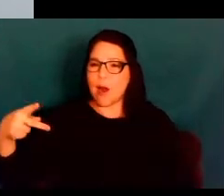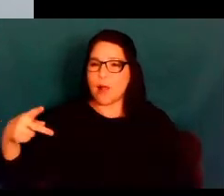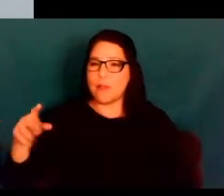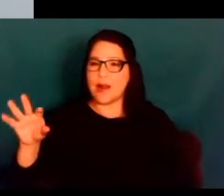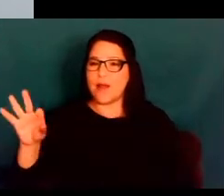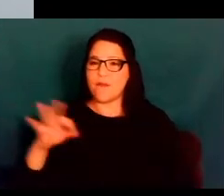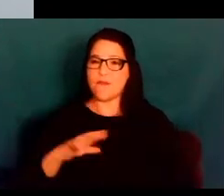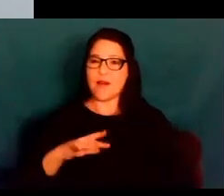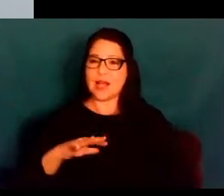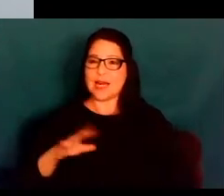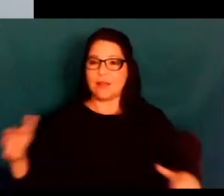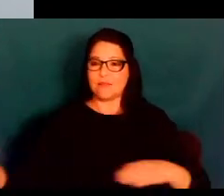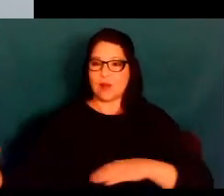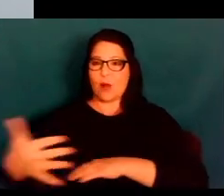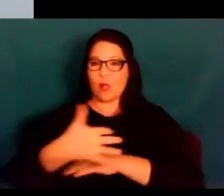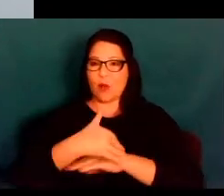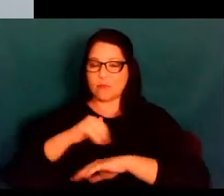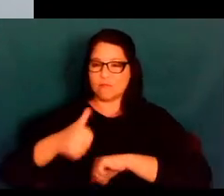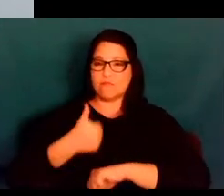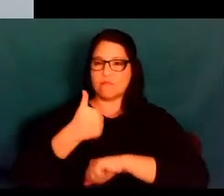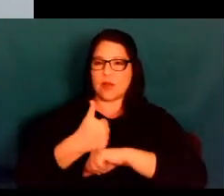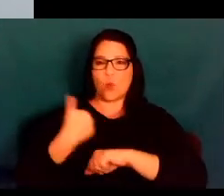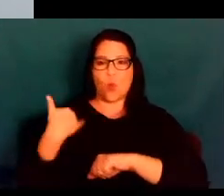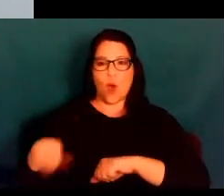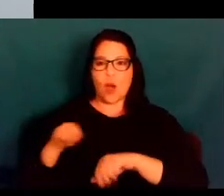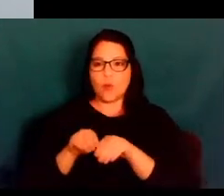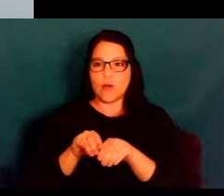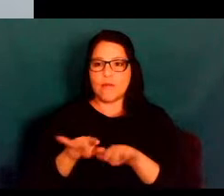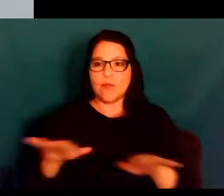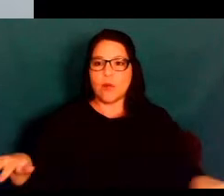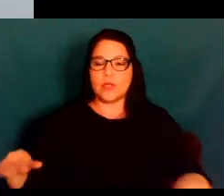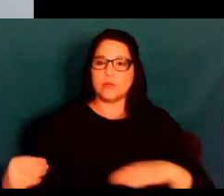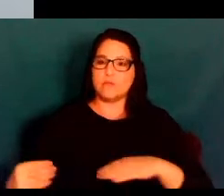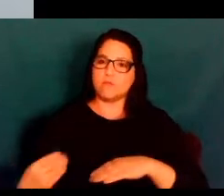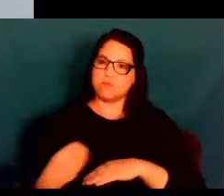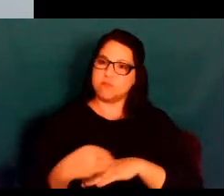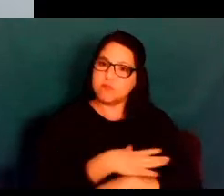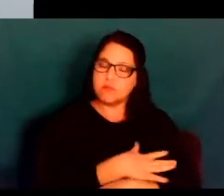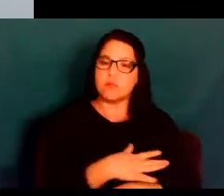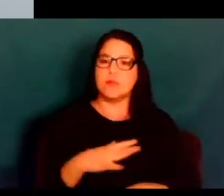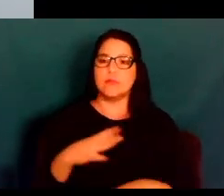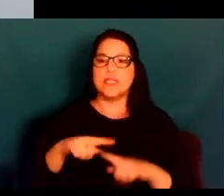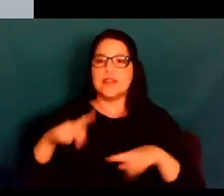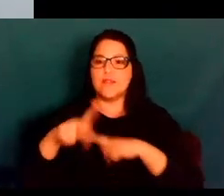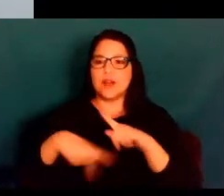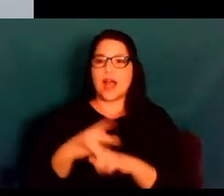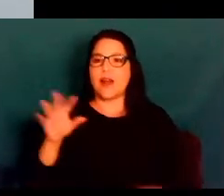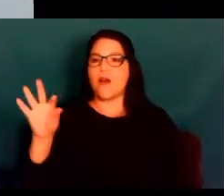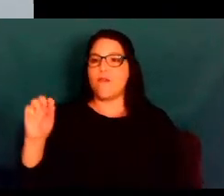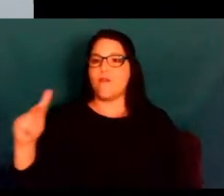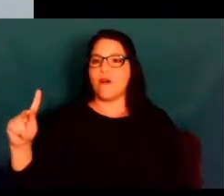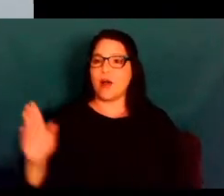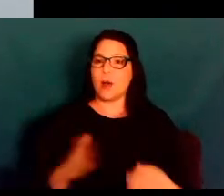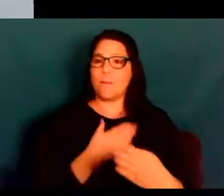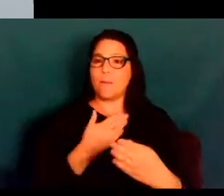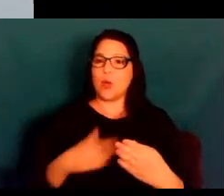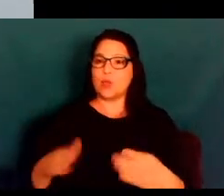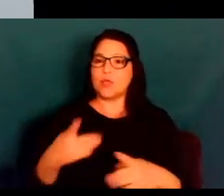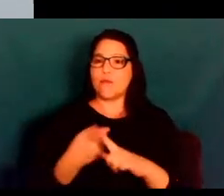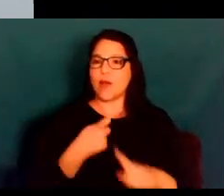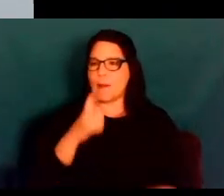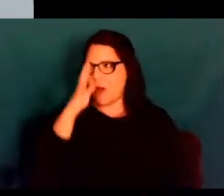Parliament-Funkadelic collective developed an influential and eclectic form of funk music that drew on science